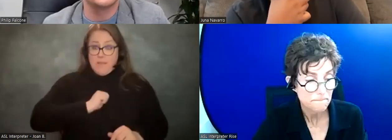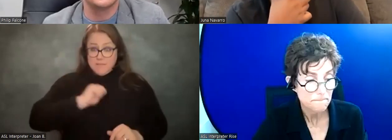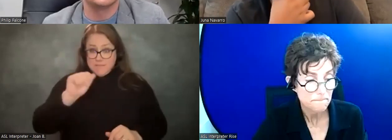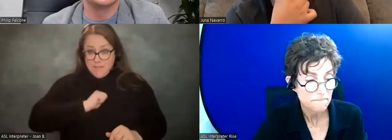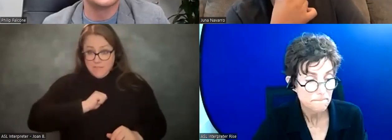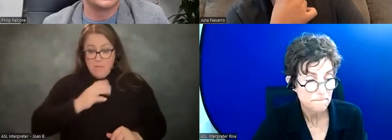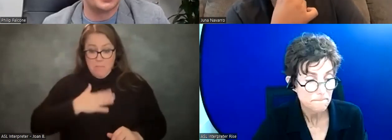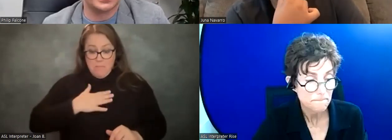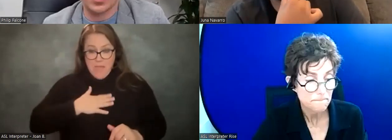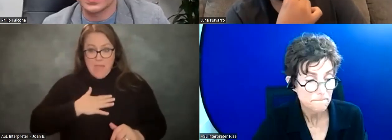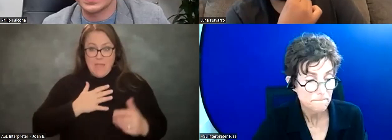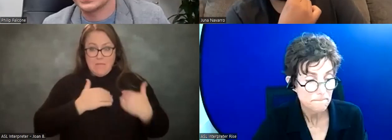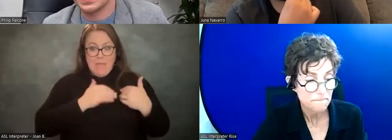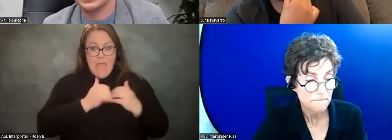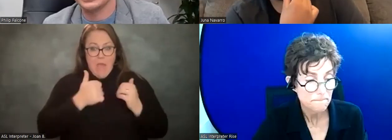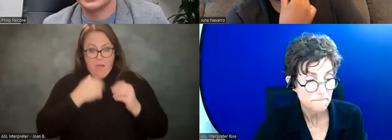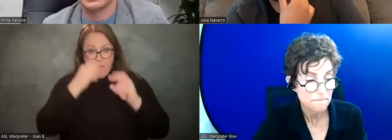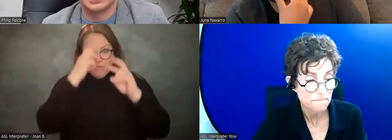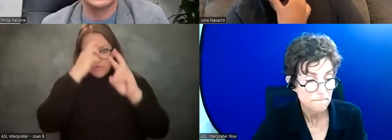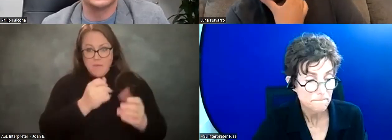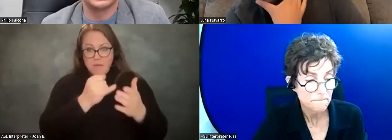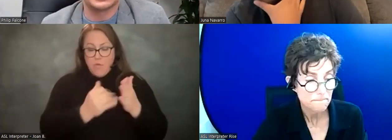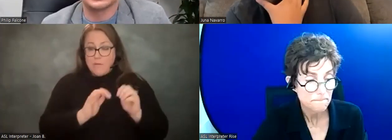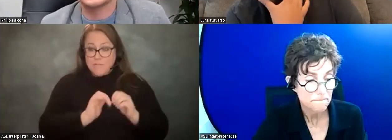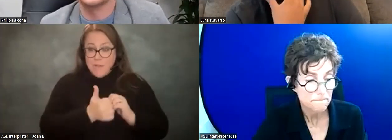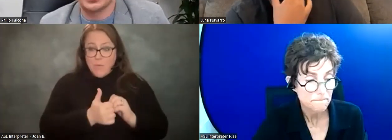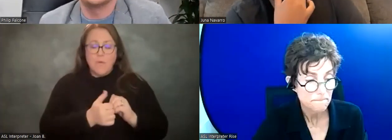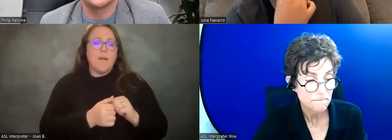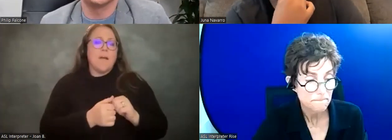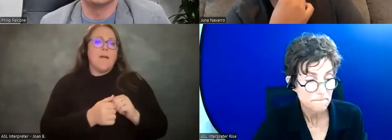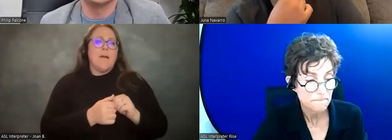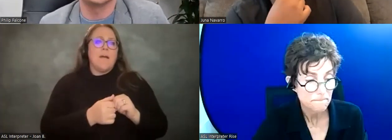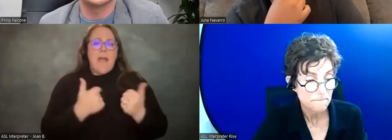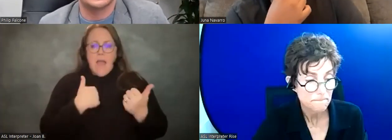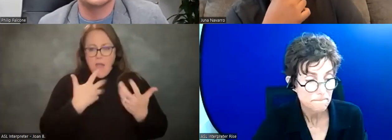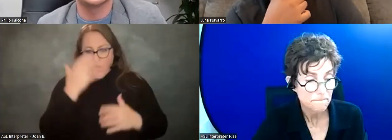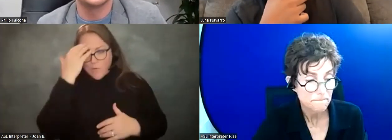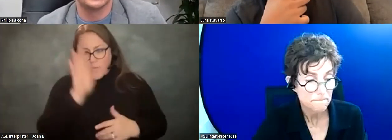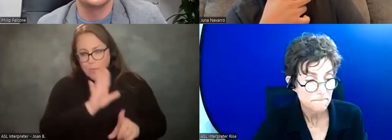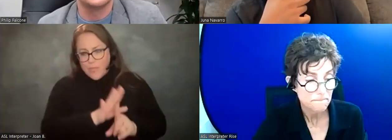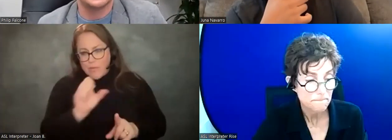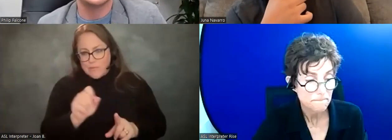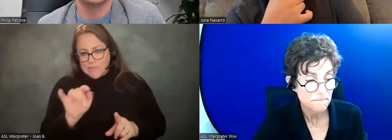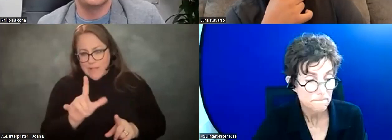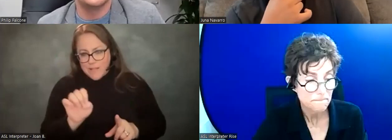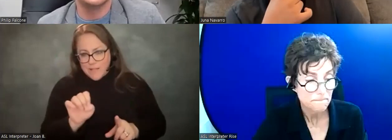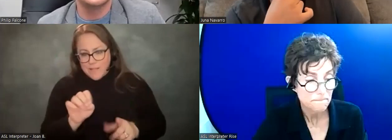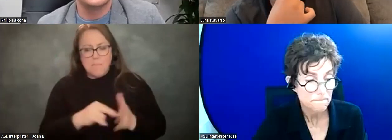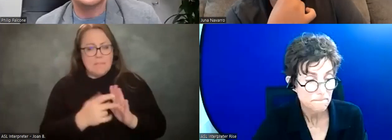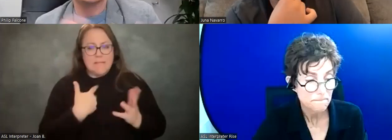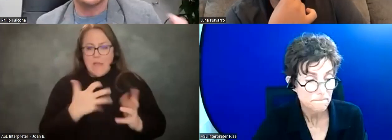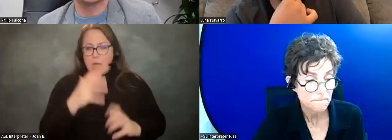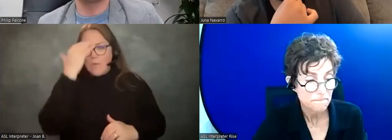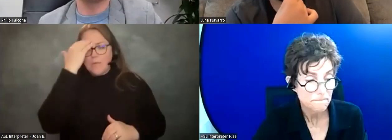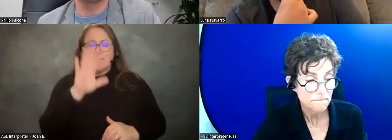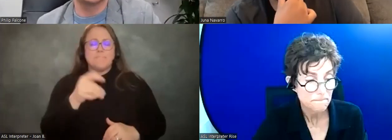I respect the artist is that like I said, I know I'm familiar enough with their style that I know kind of what. I mean,